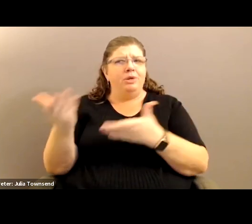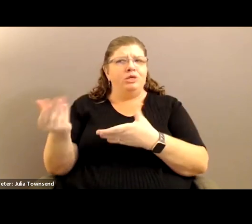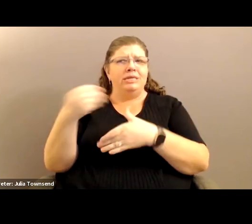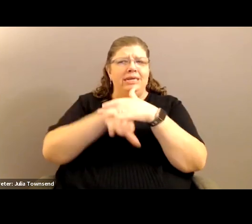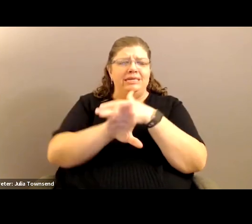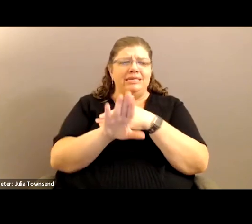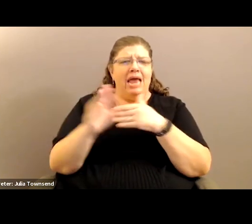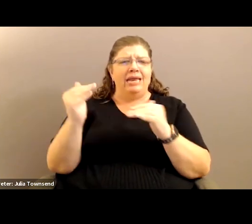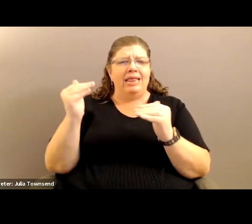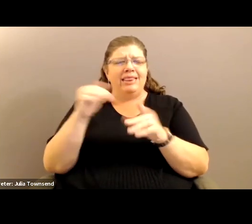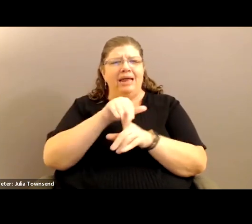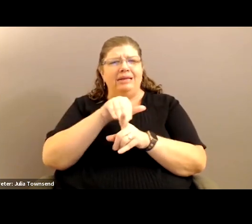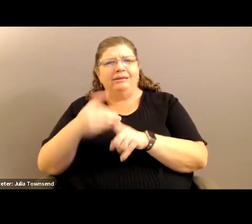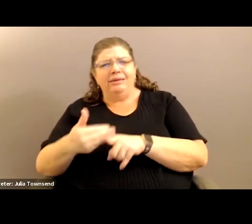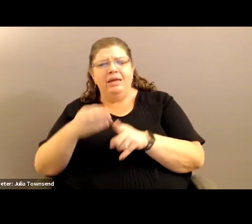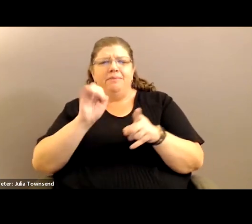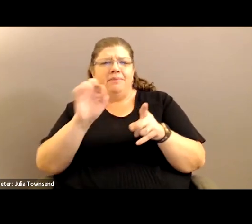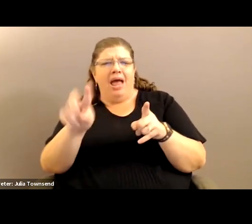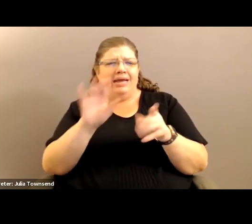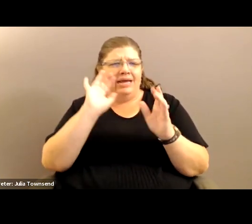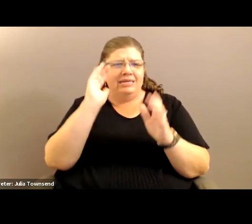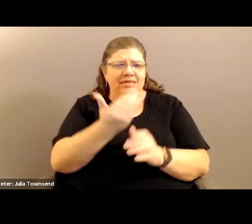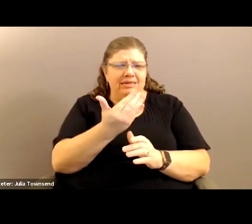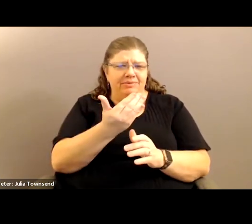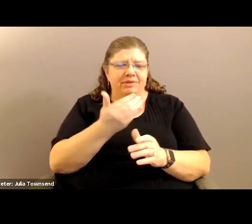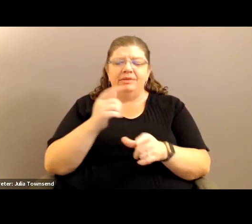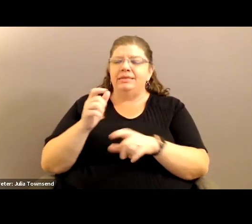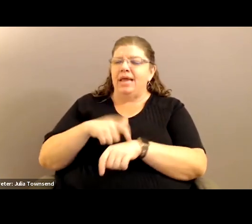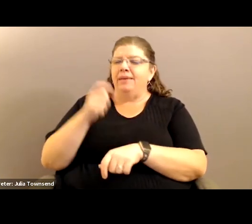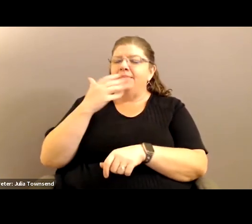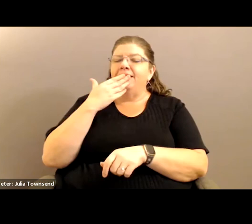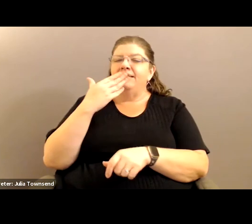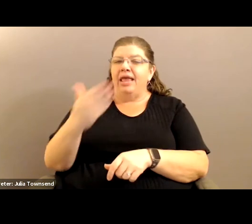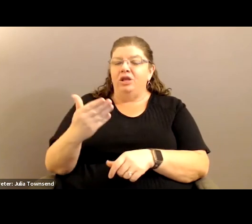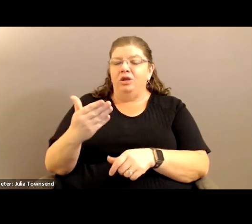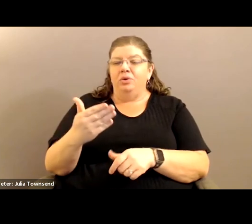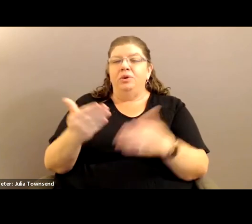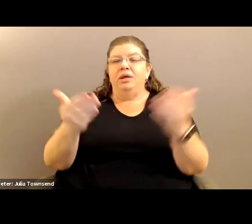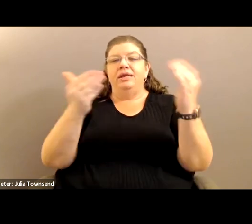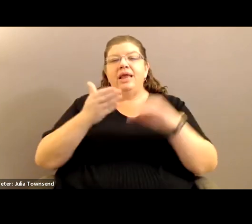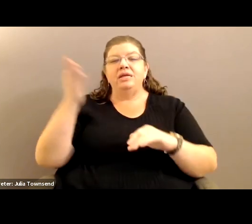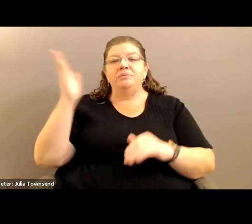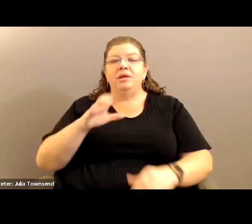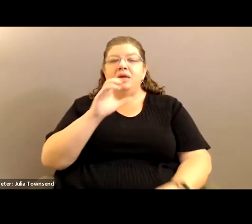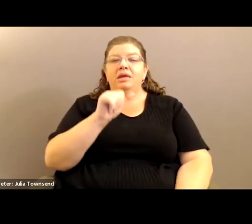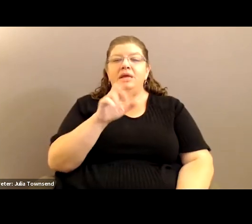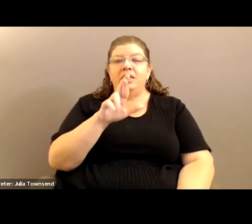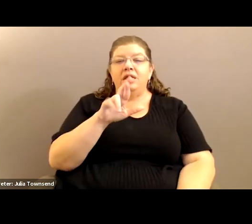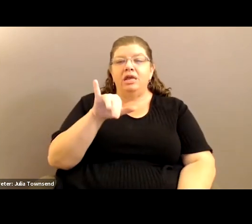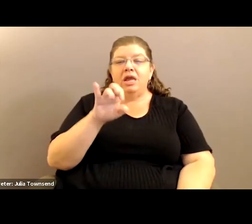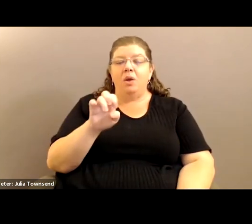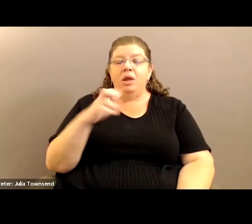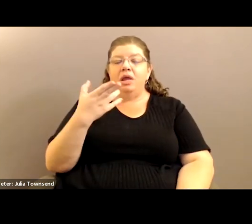might be thank you thank you next speaker is carrie hutchinson